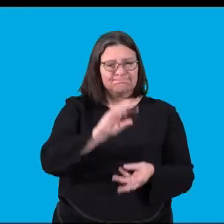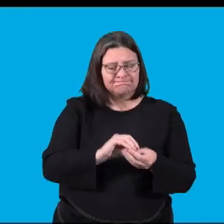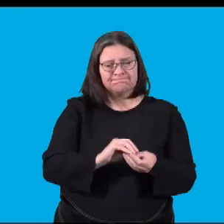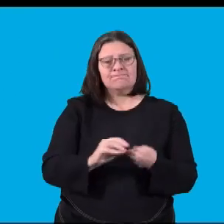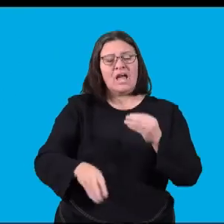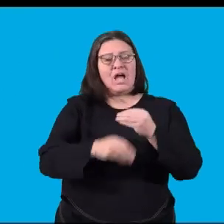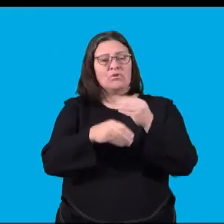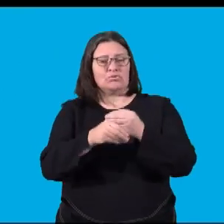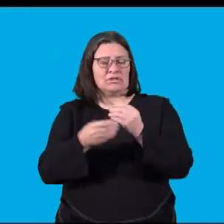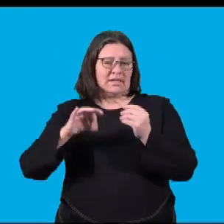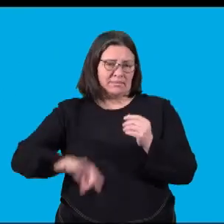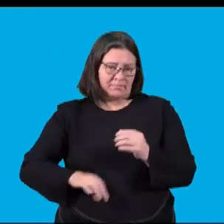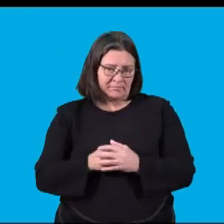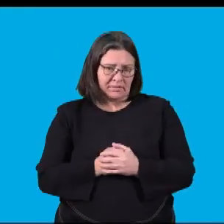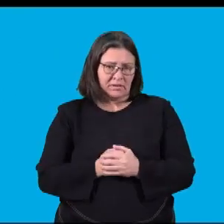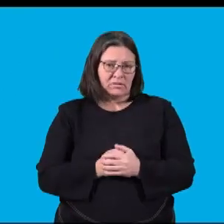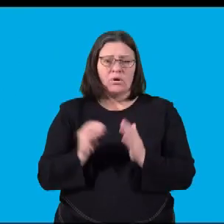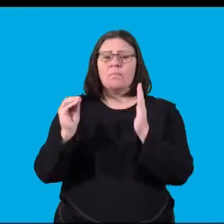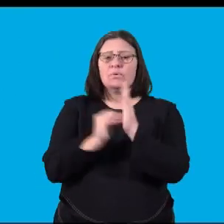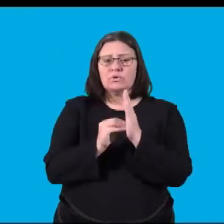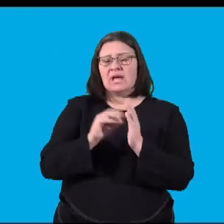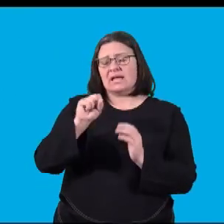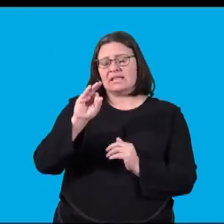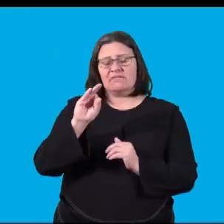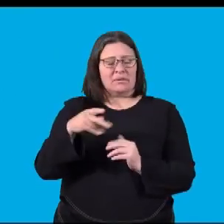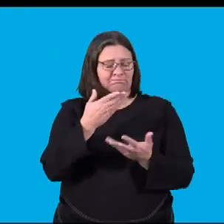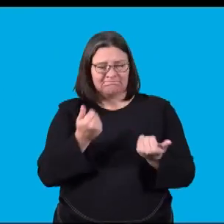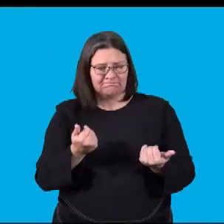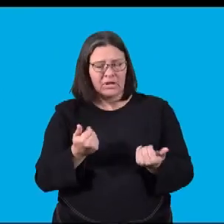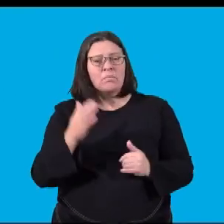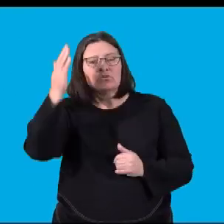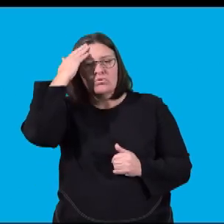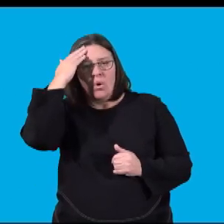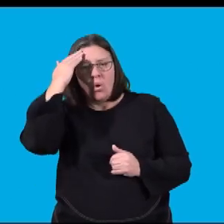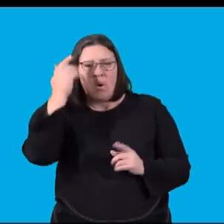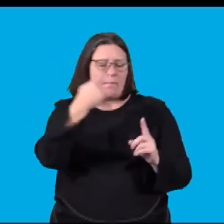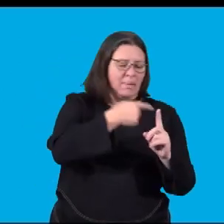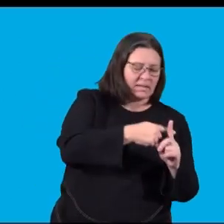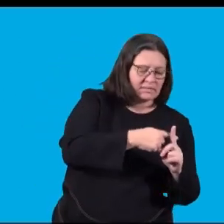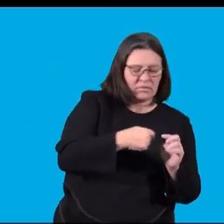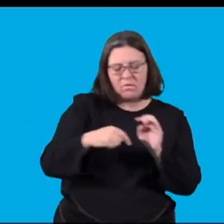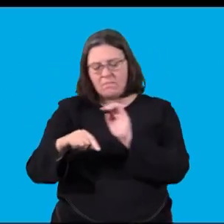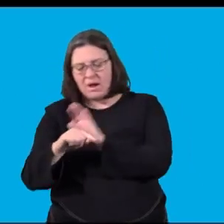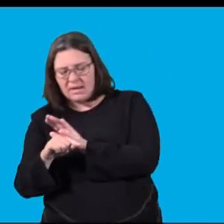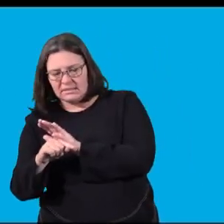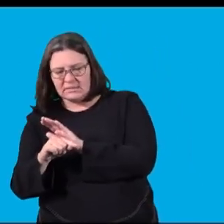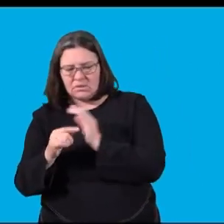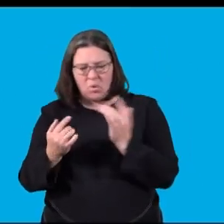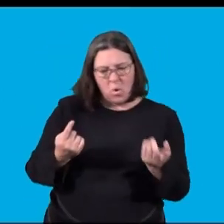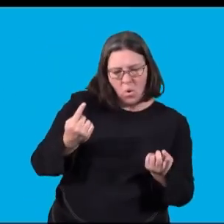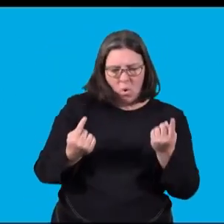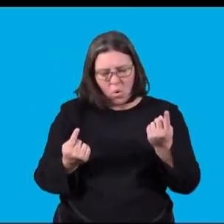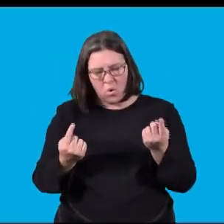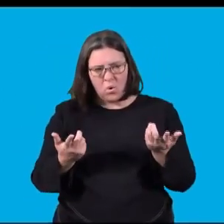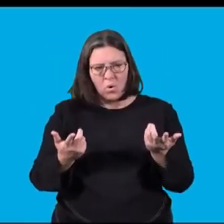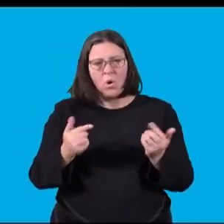come to the statement of financial position. What is very important is knowing the signs, what to use. Do you